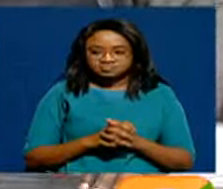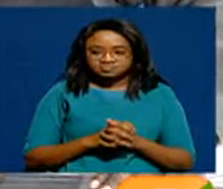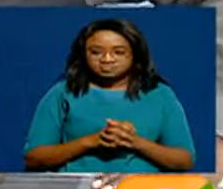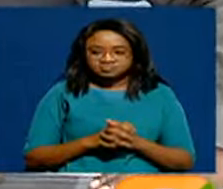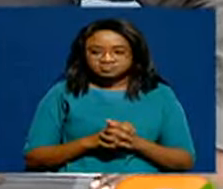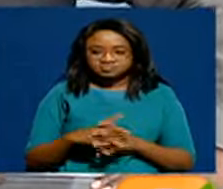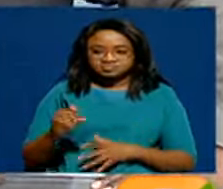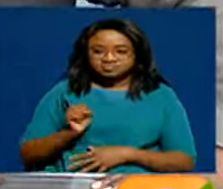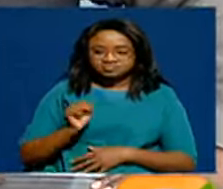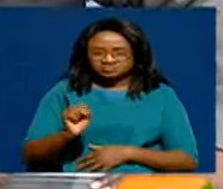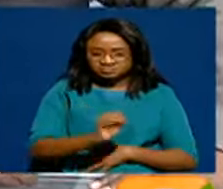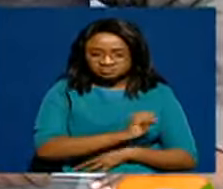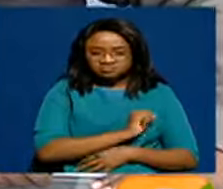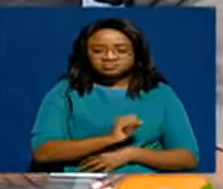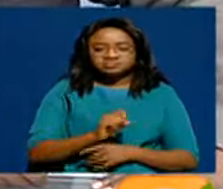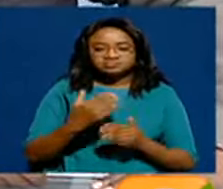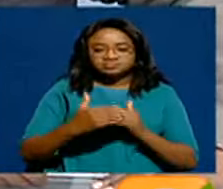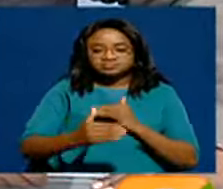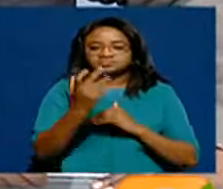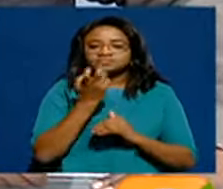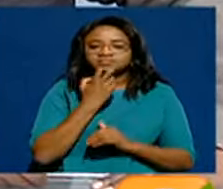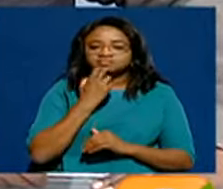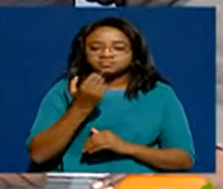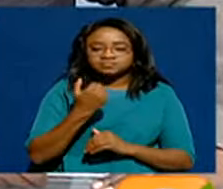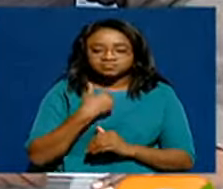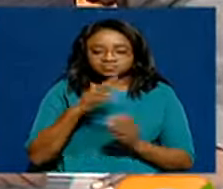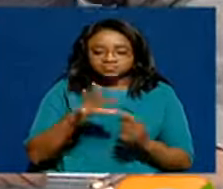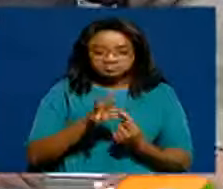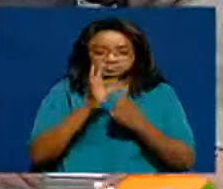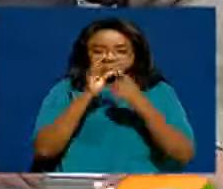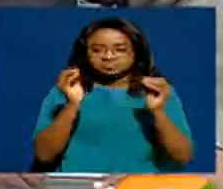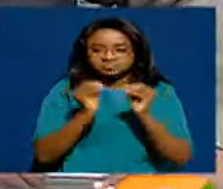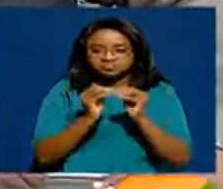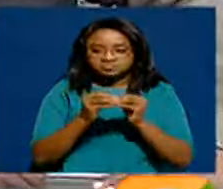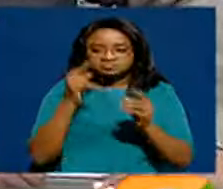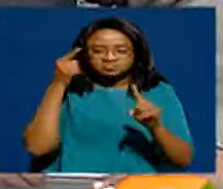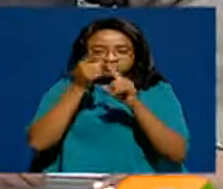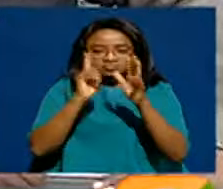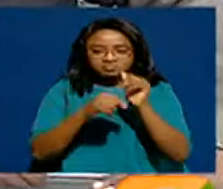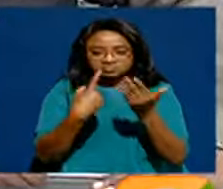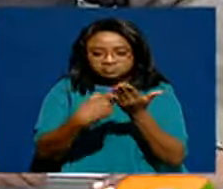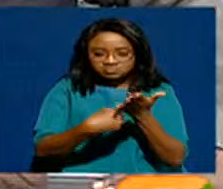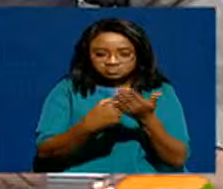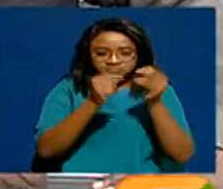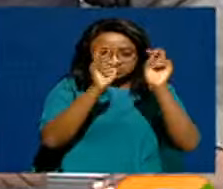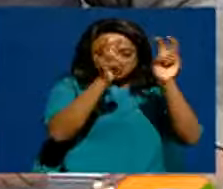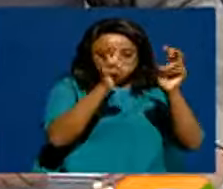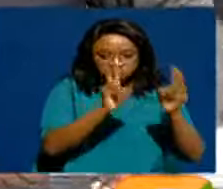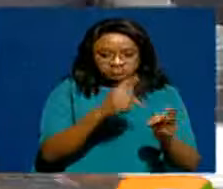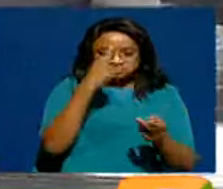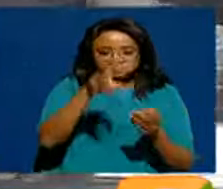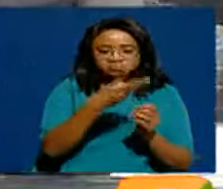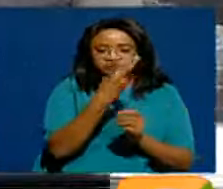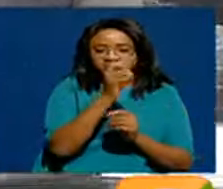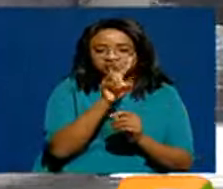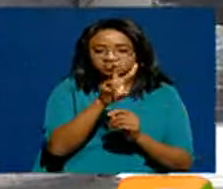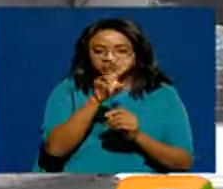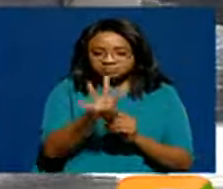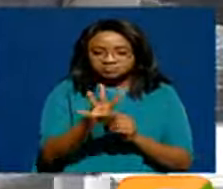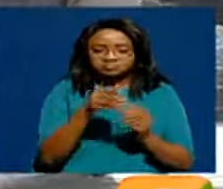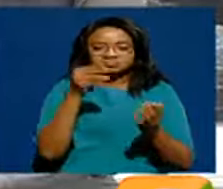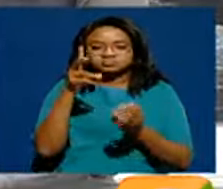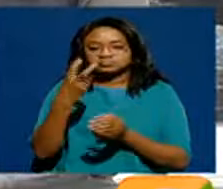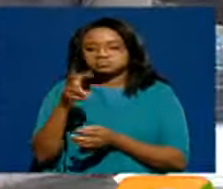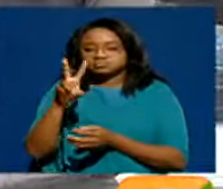The Senate will on Tuesday hold a special sitting to deliberate on contentious issues in the 2024-2025